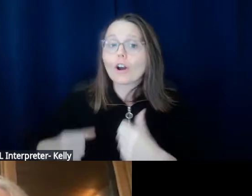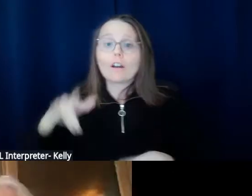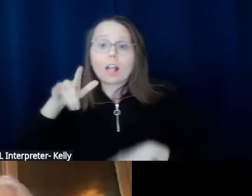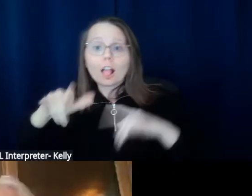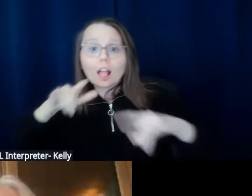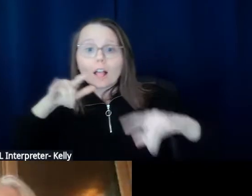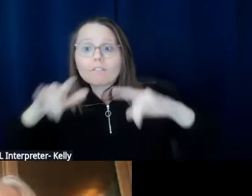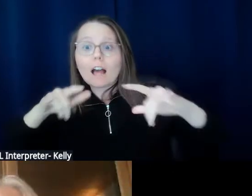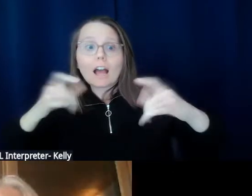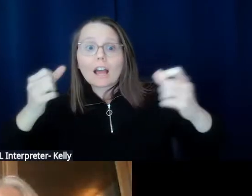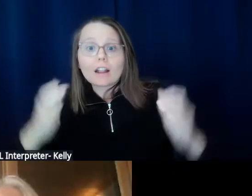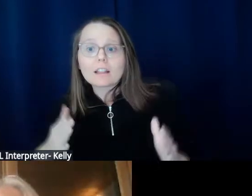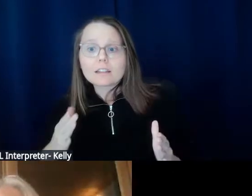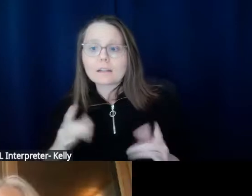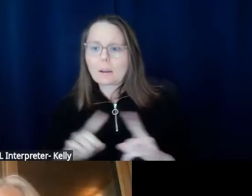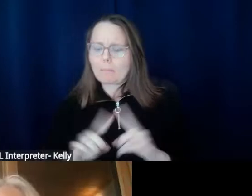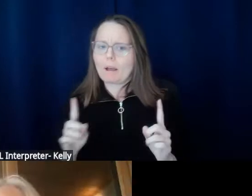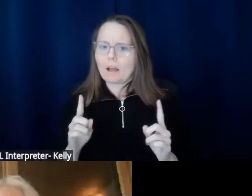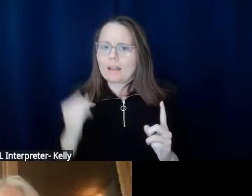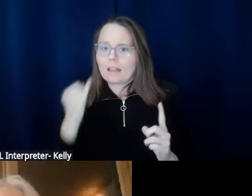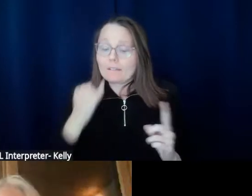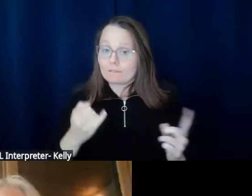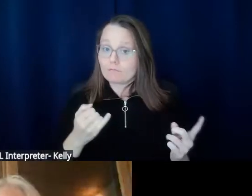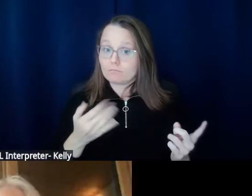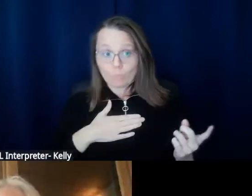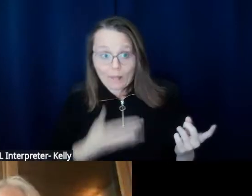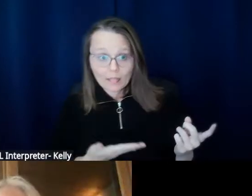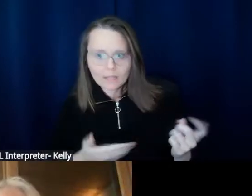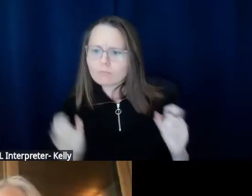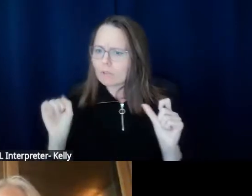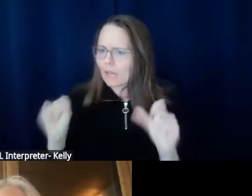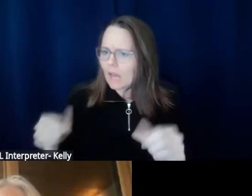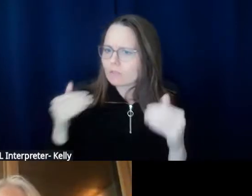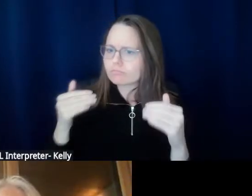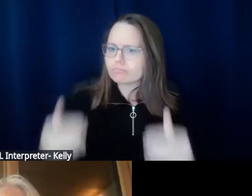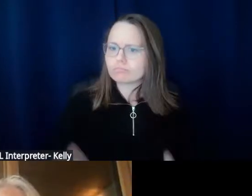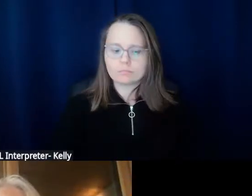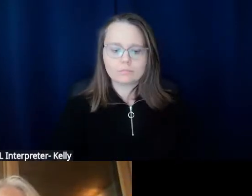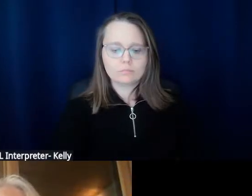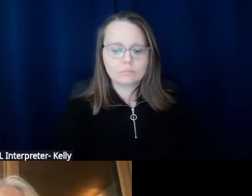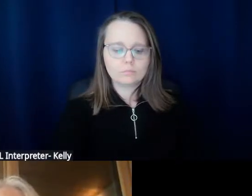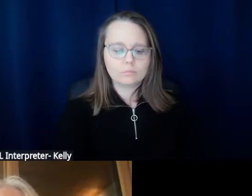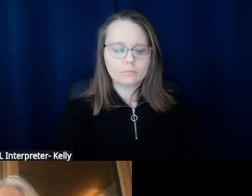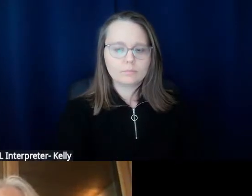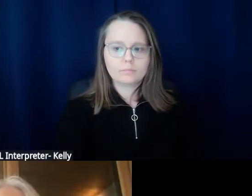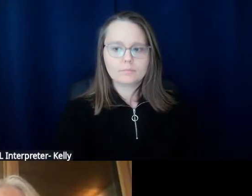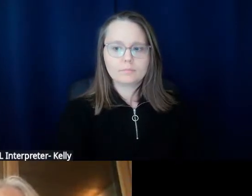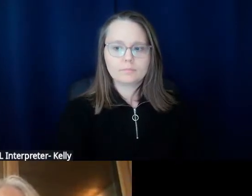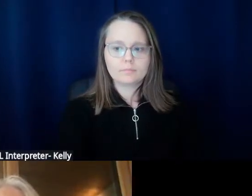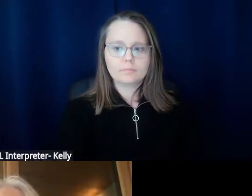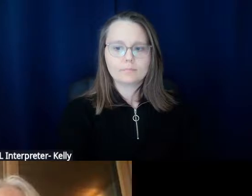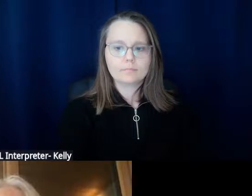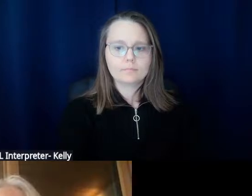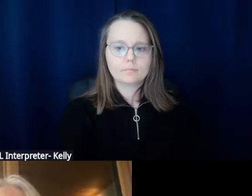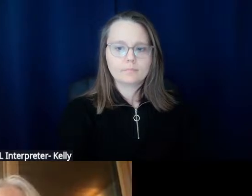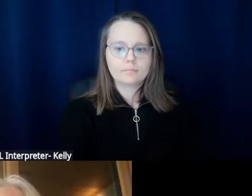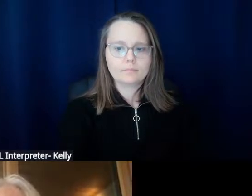jets, but if there's a will, there's a way. And they are some of the most incredibly talented and